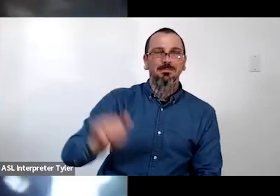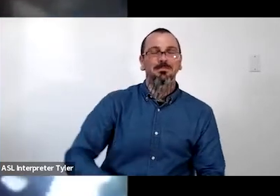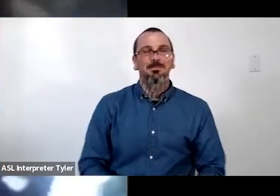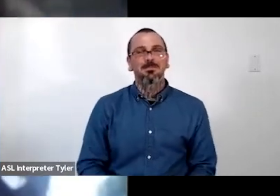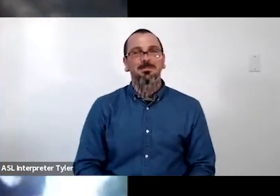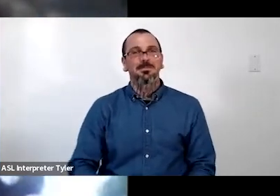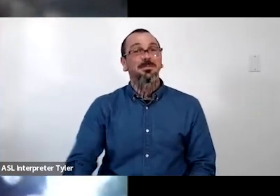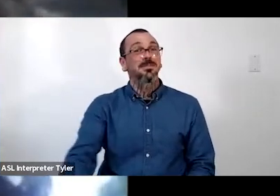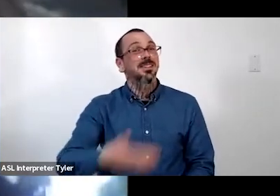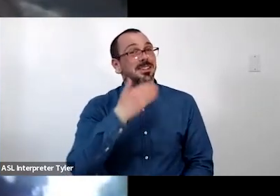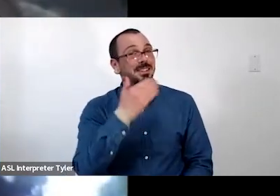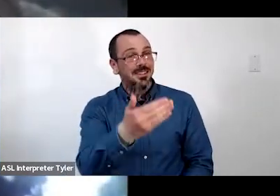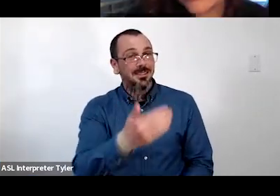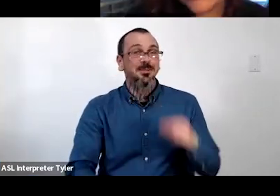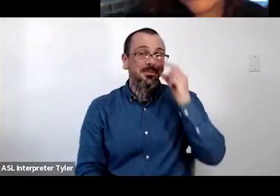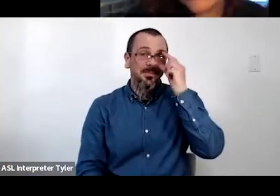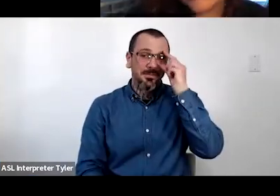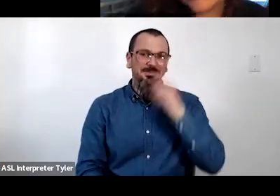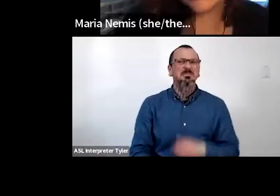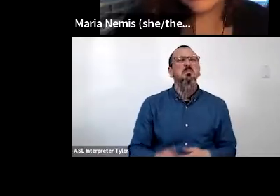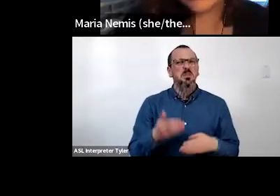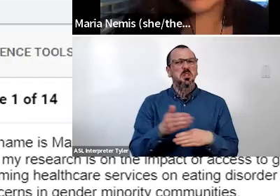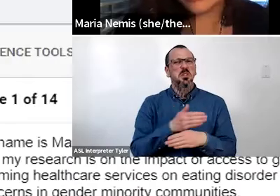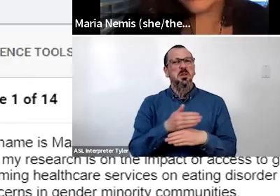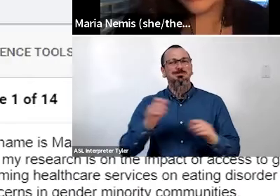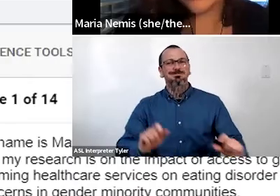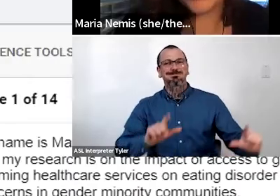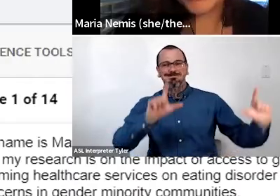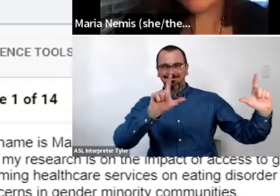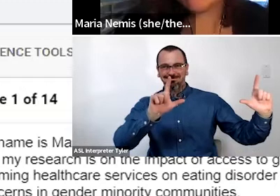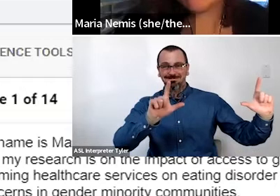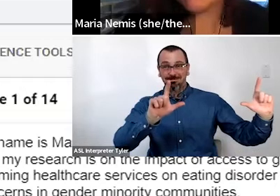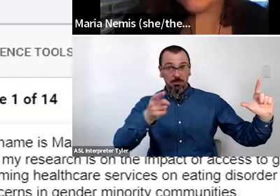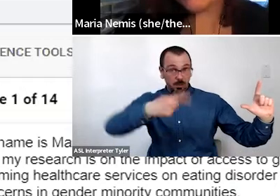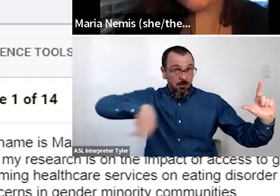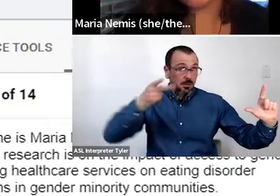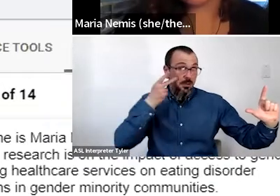Thank you. I'll just share my screen. Can everyone see?